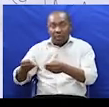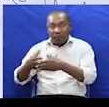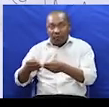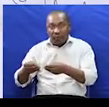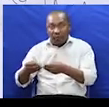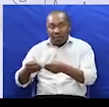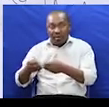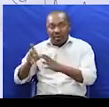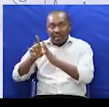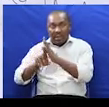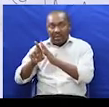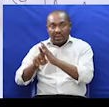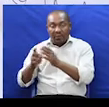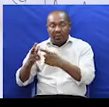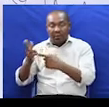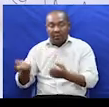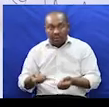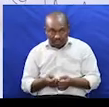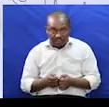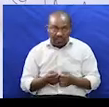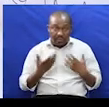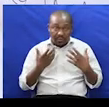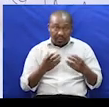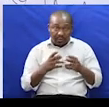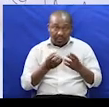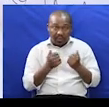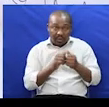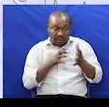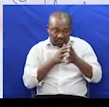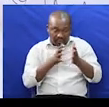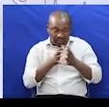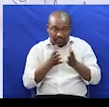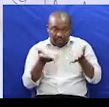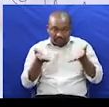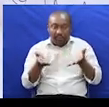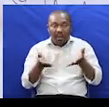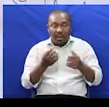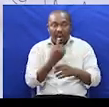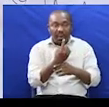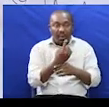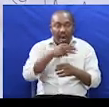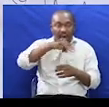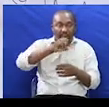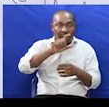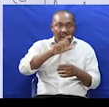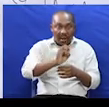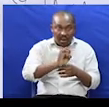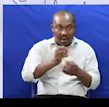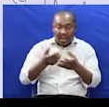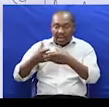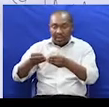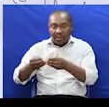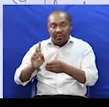solution. We can define it as the solution which contains 1 mole of a solute dissolved in a liter